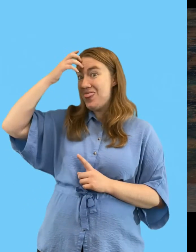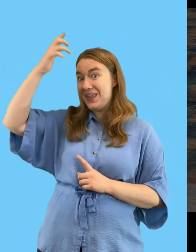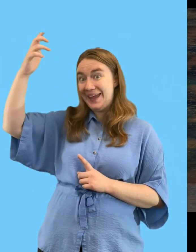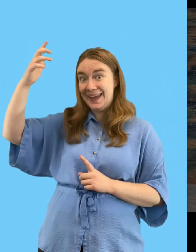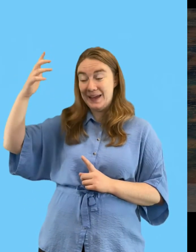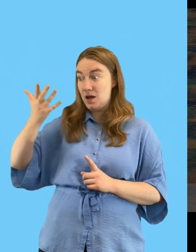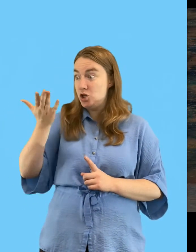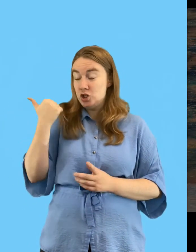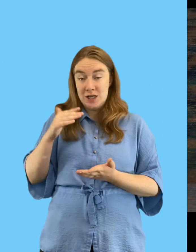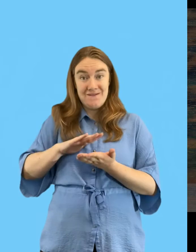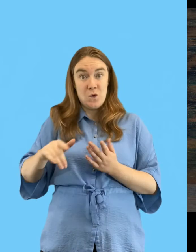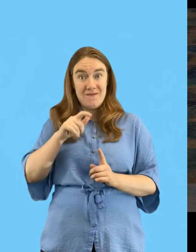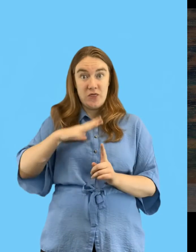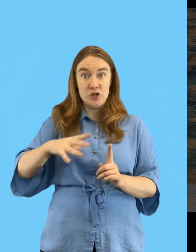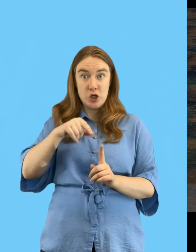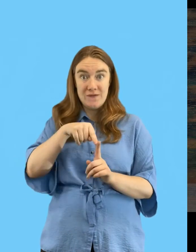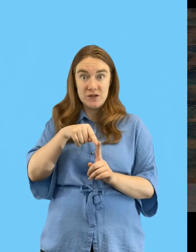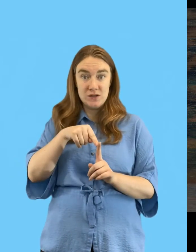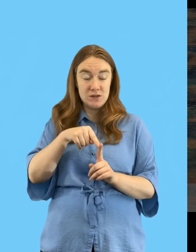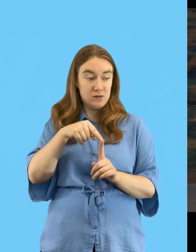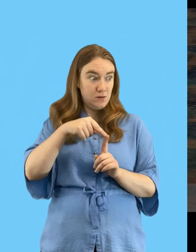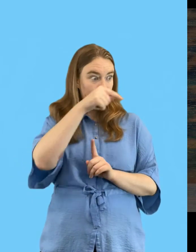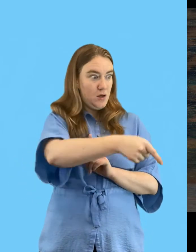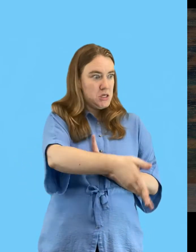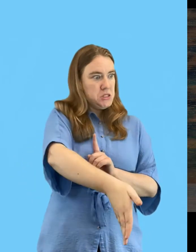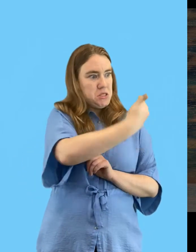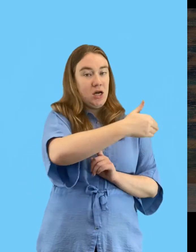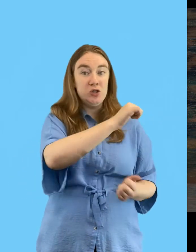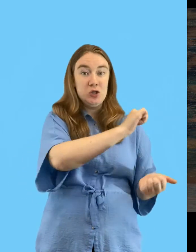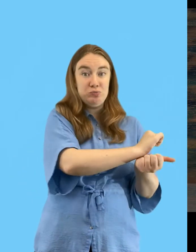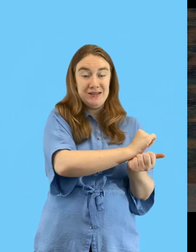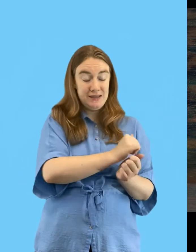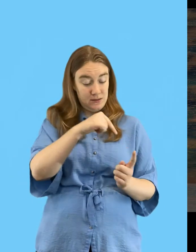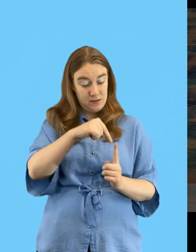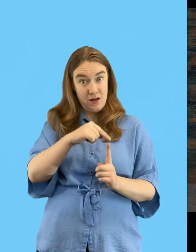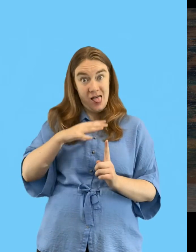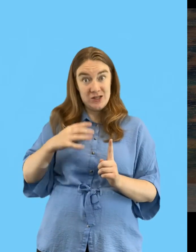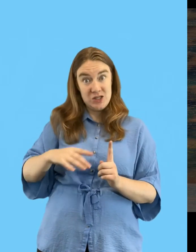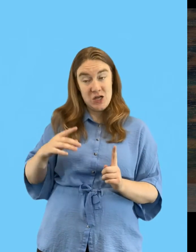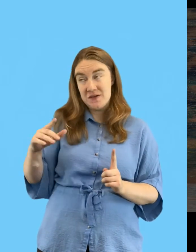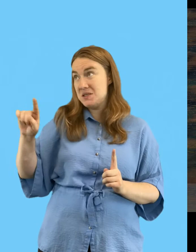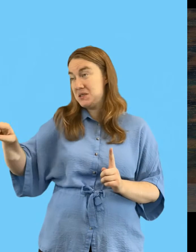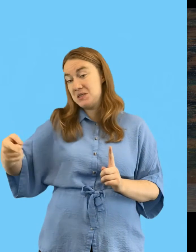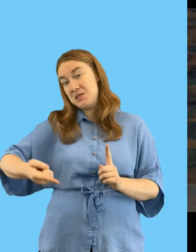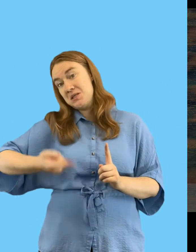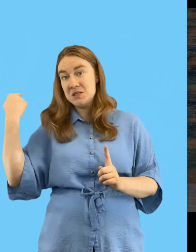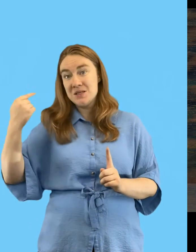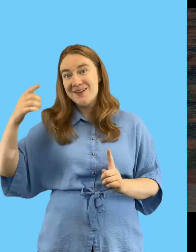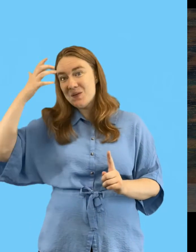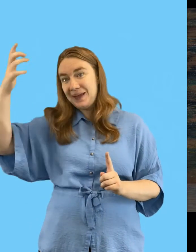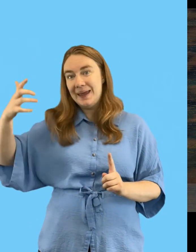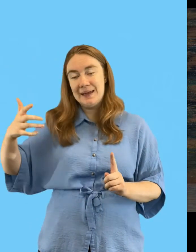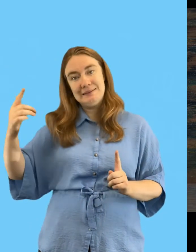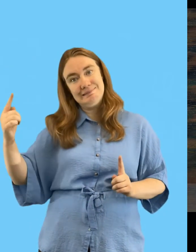pardoned just moments before? Have a look at verse 32 to 34 to see the king's judgment on